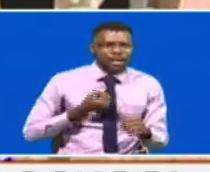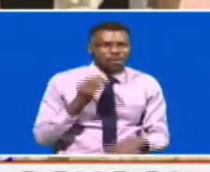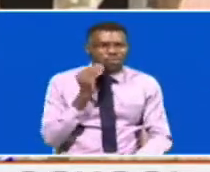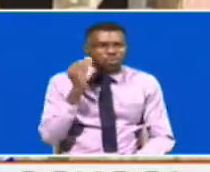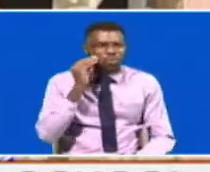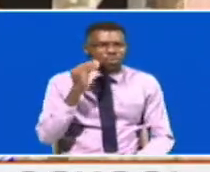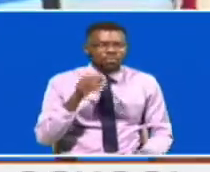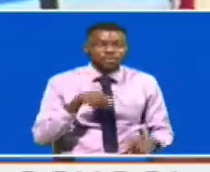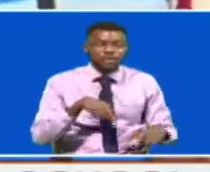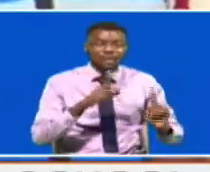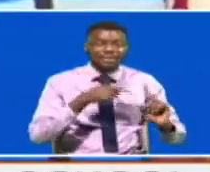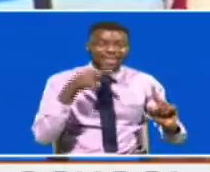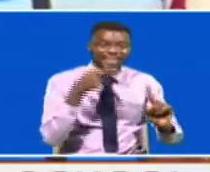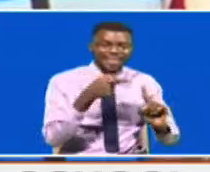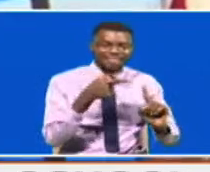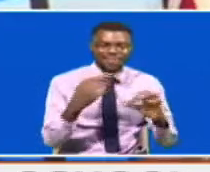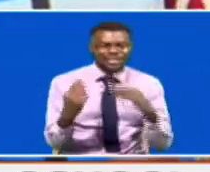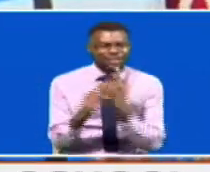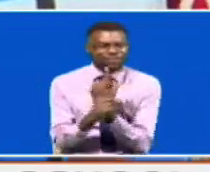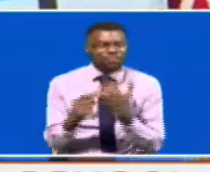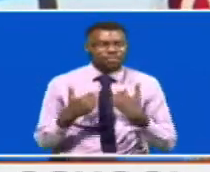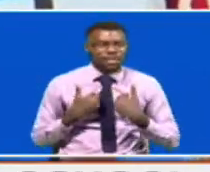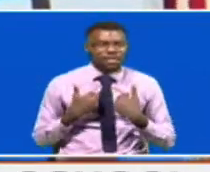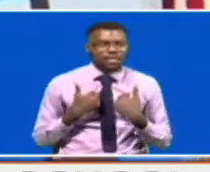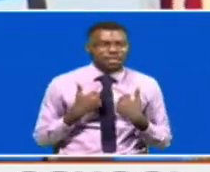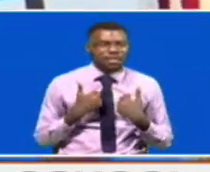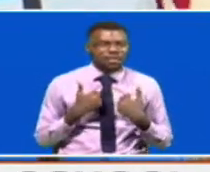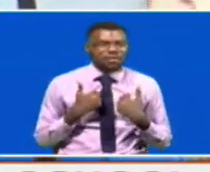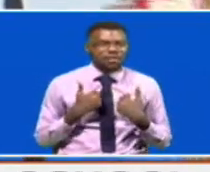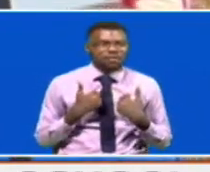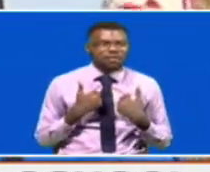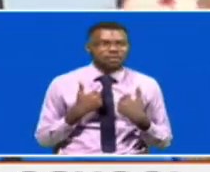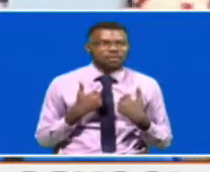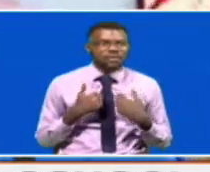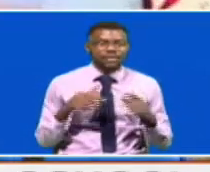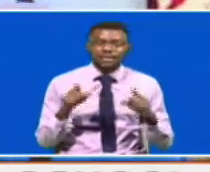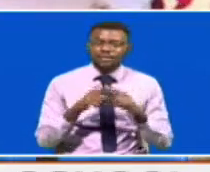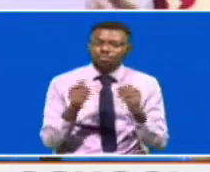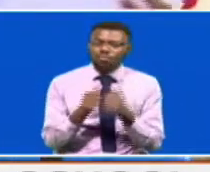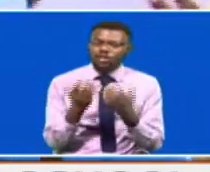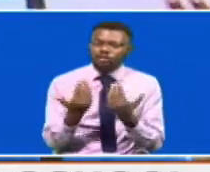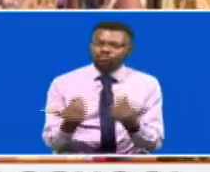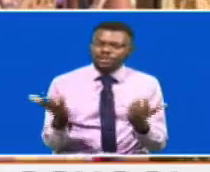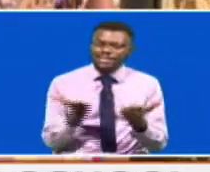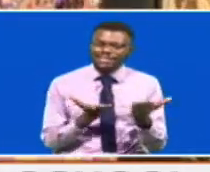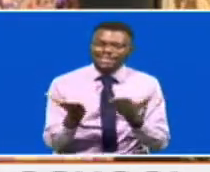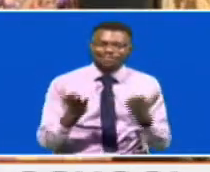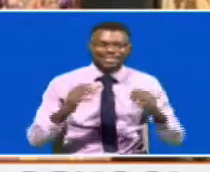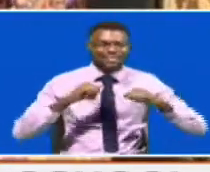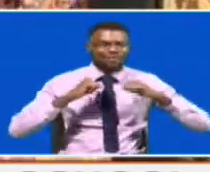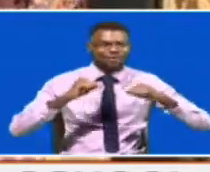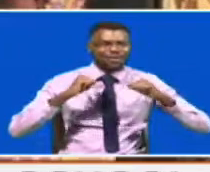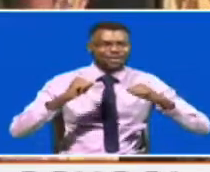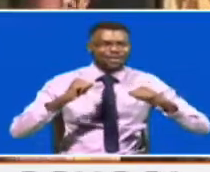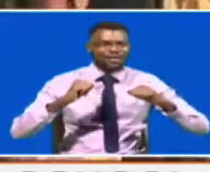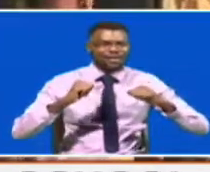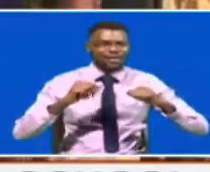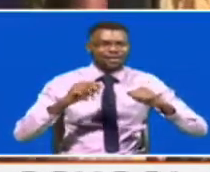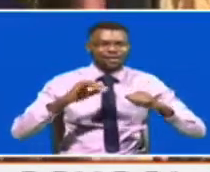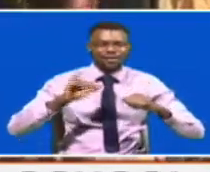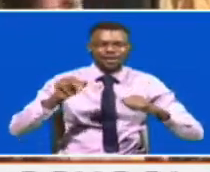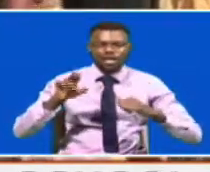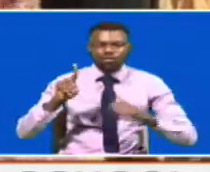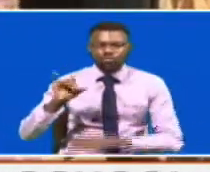alikuwa na malengo mengine. She took away the girl accompanied by Kaloleni Children's Services officer Judy